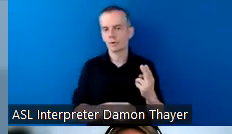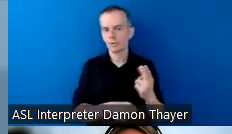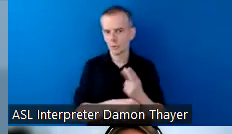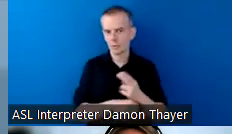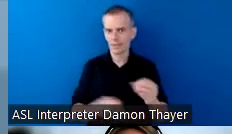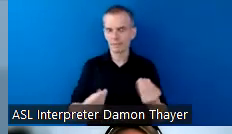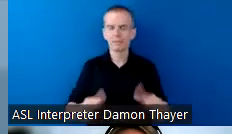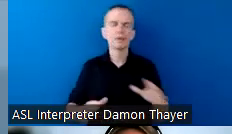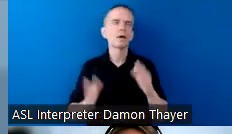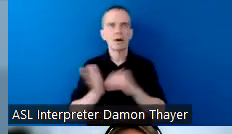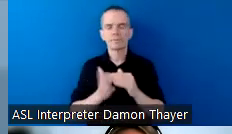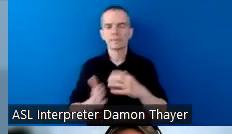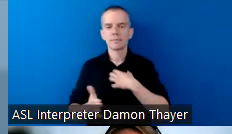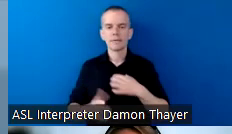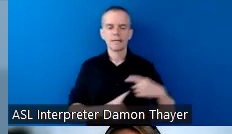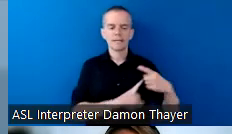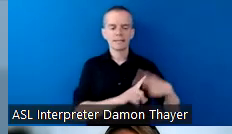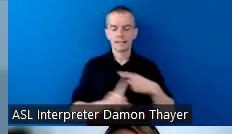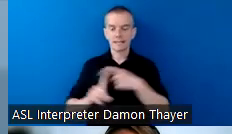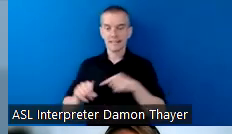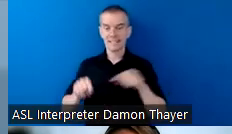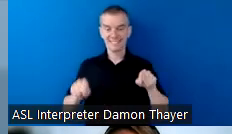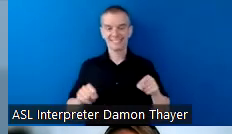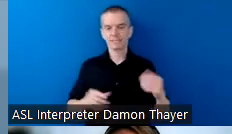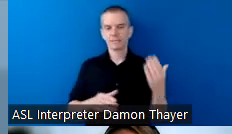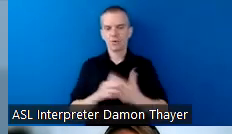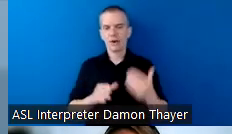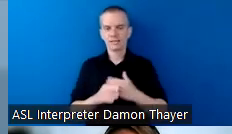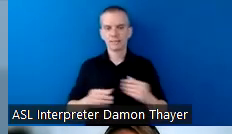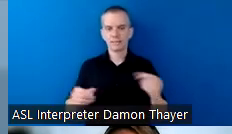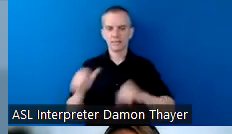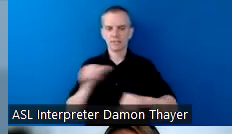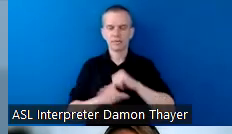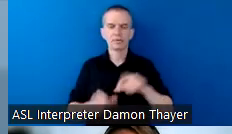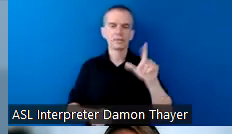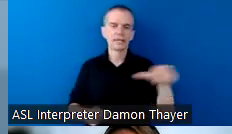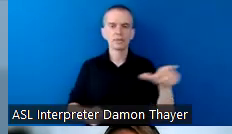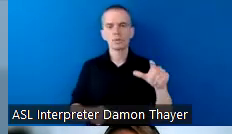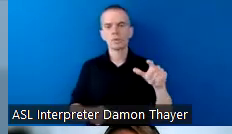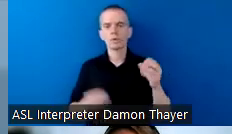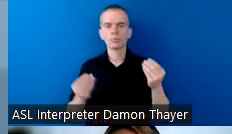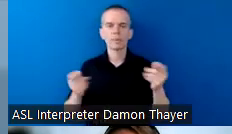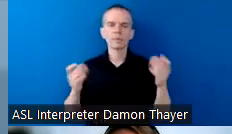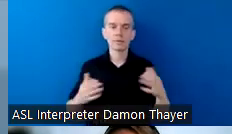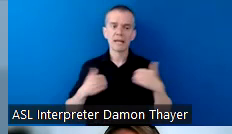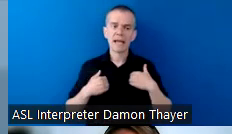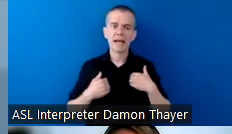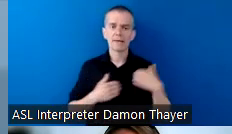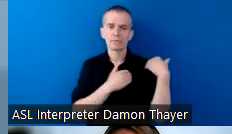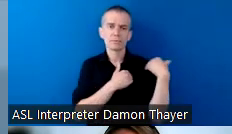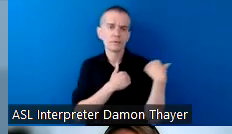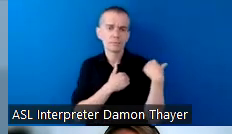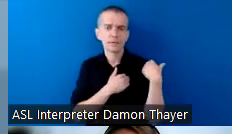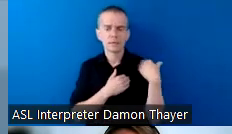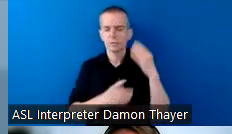complaints we see are tenant-on-tenant harassment, and landlords and property managers do have an obligation to